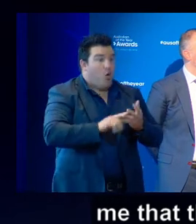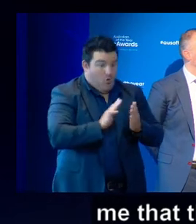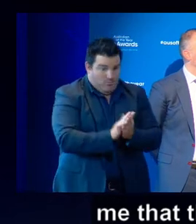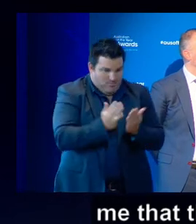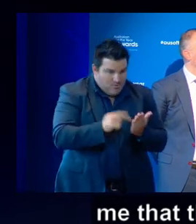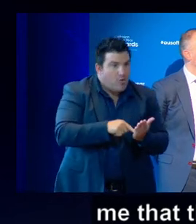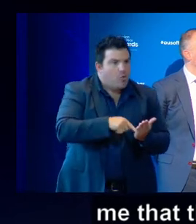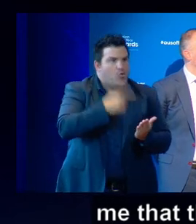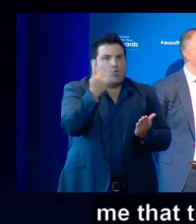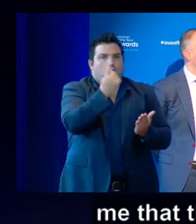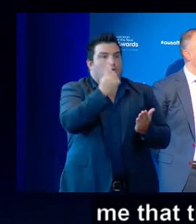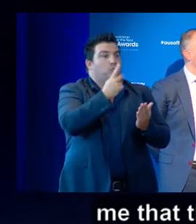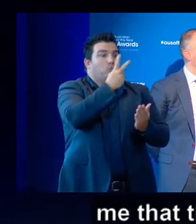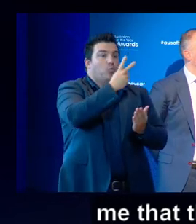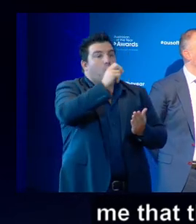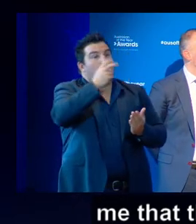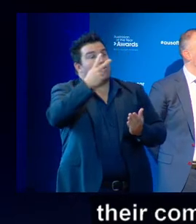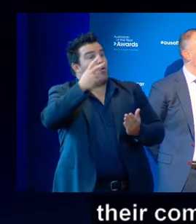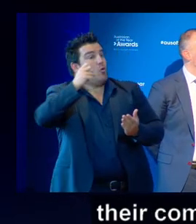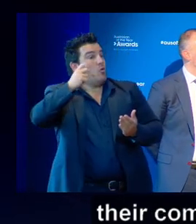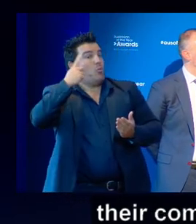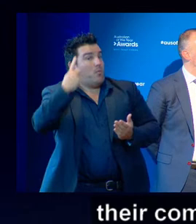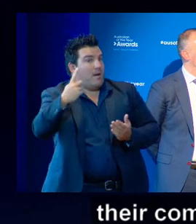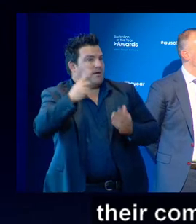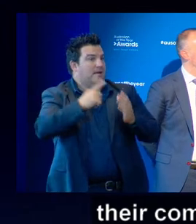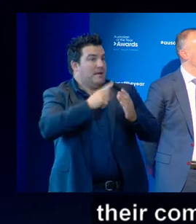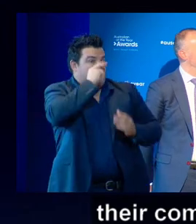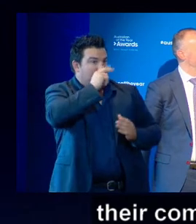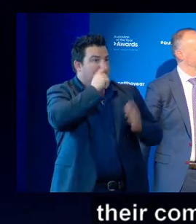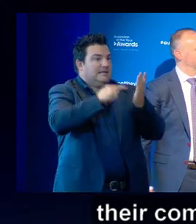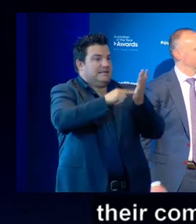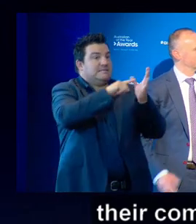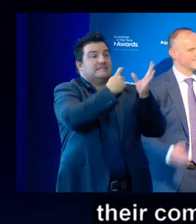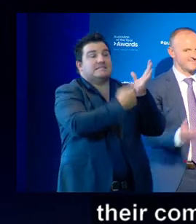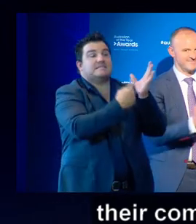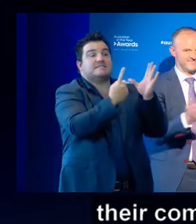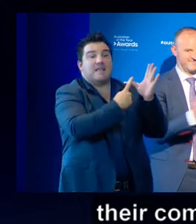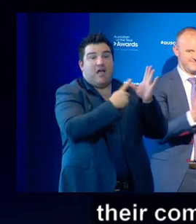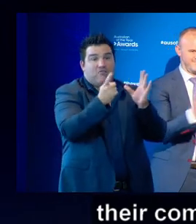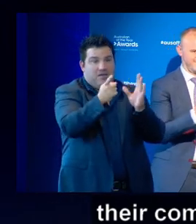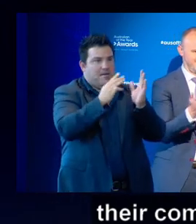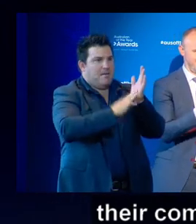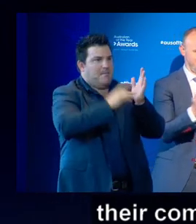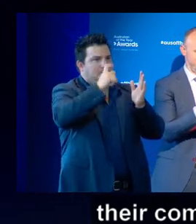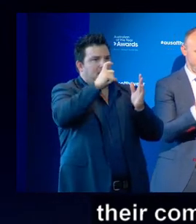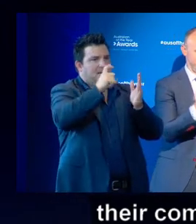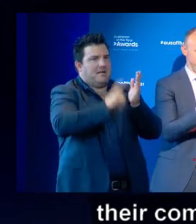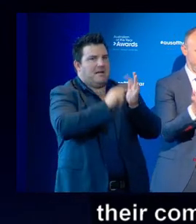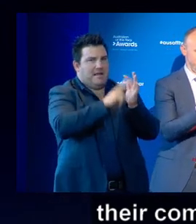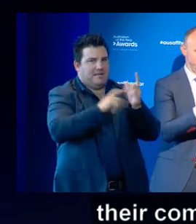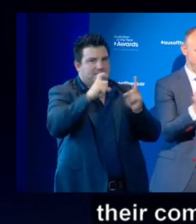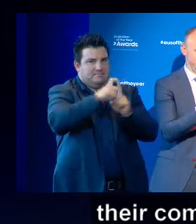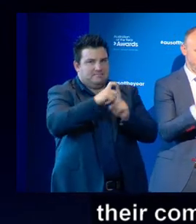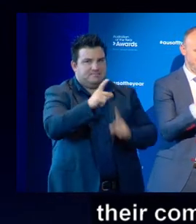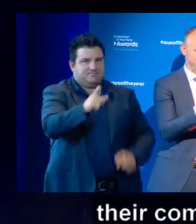the 2021 Young Australian of the Year for ACT is Tara McClelland.